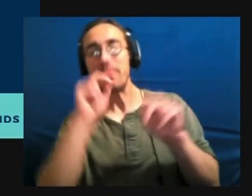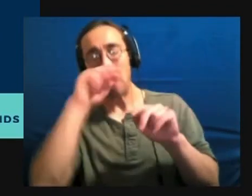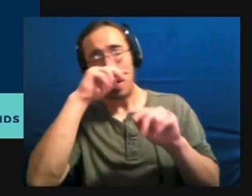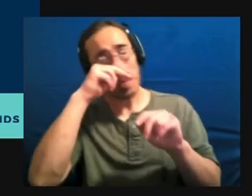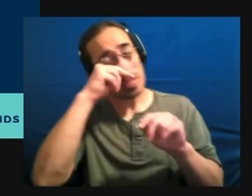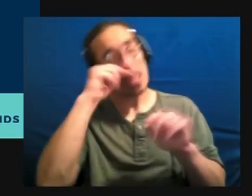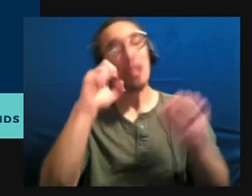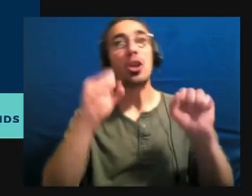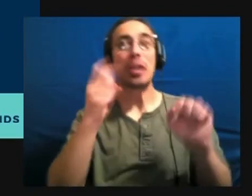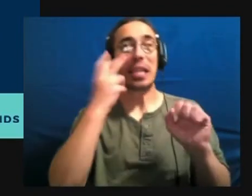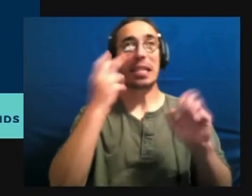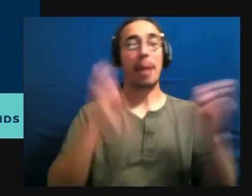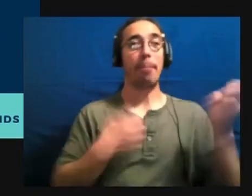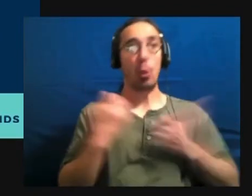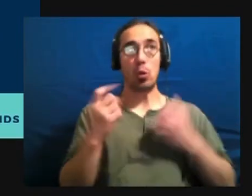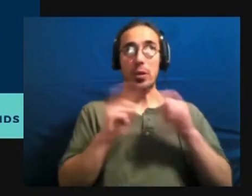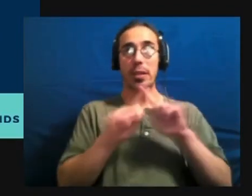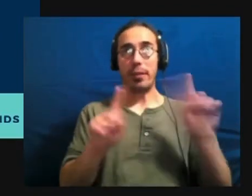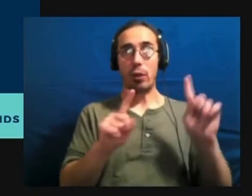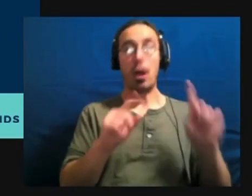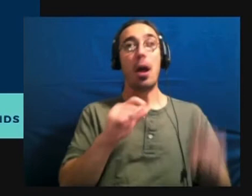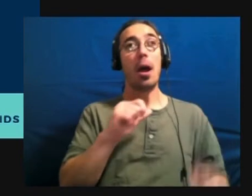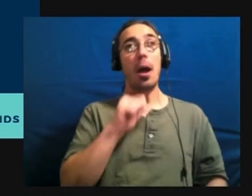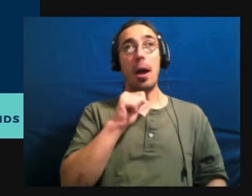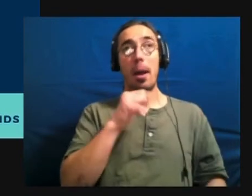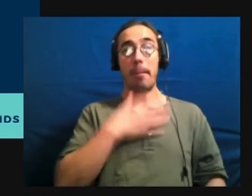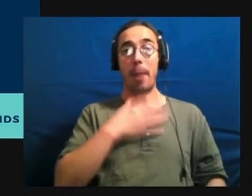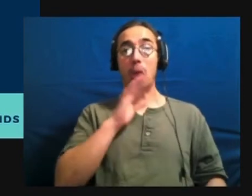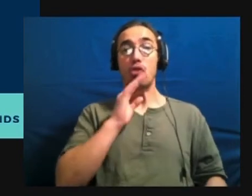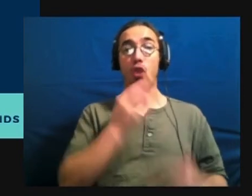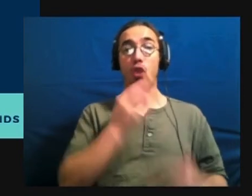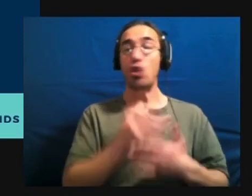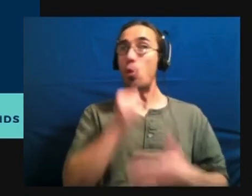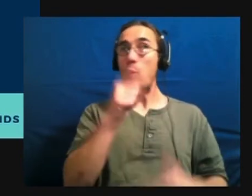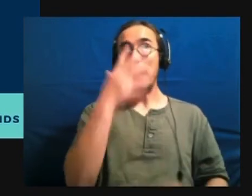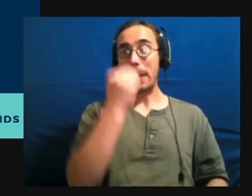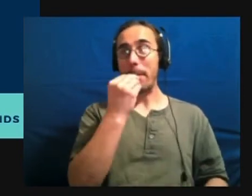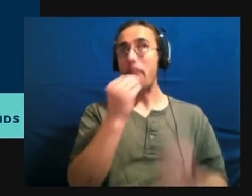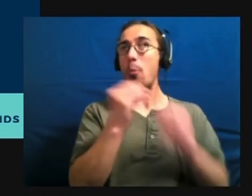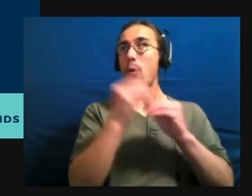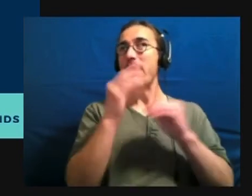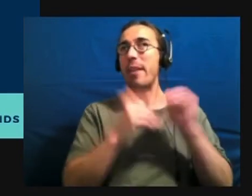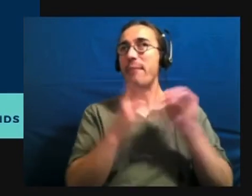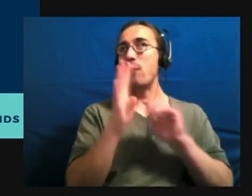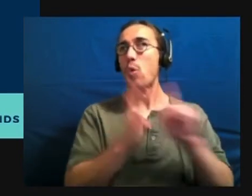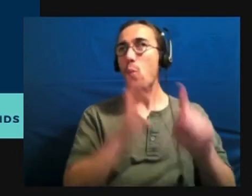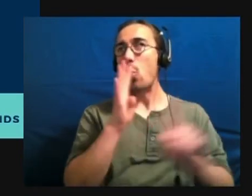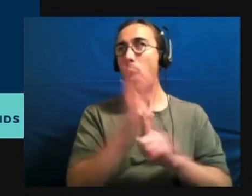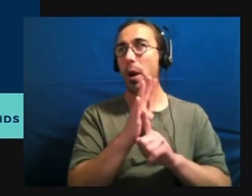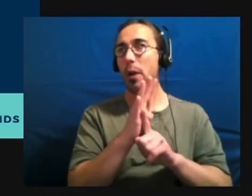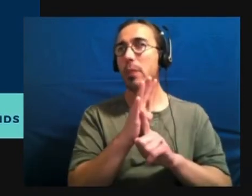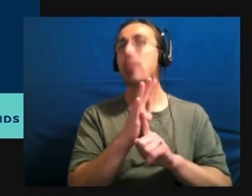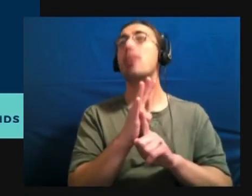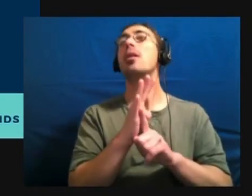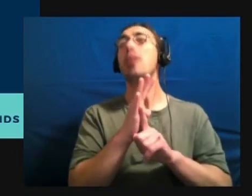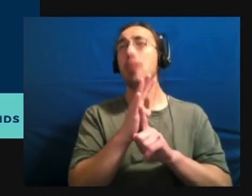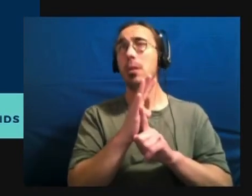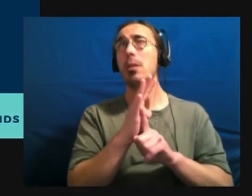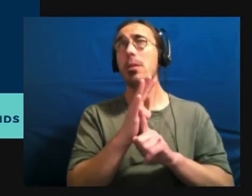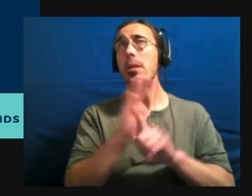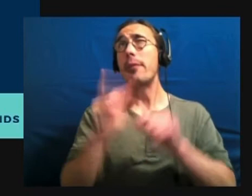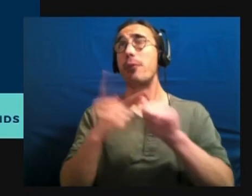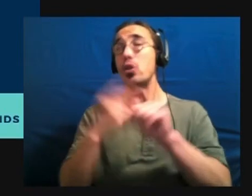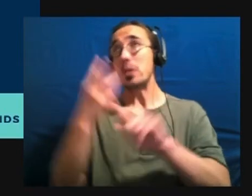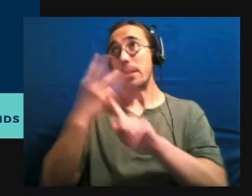emotional differences. My daughter didn't sleep more than 4 hours a day for the first 6 months of her life, and never more than 20 minutes